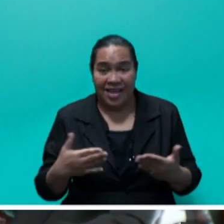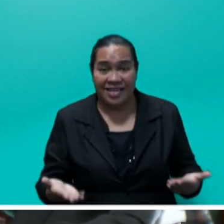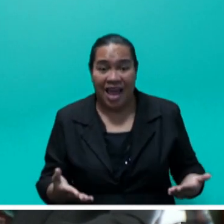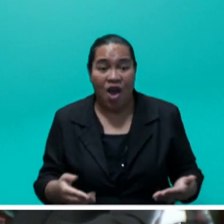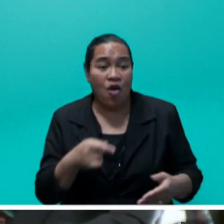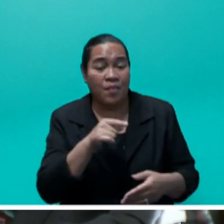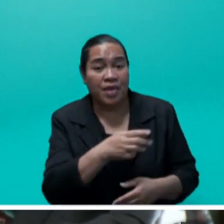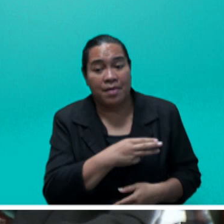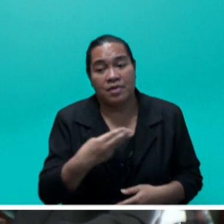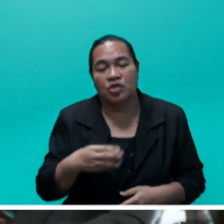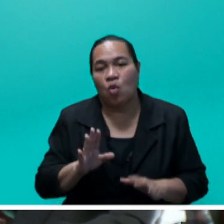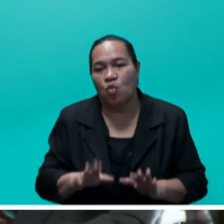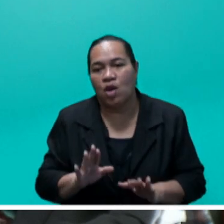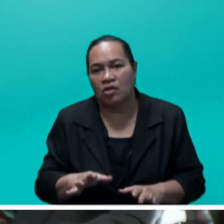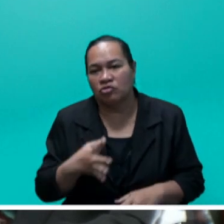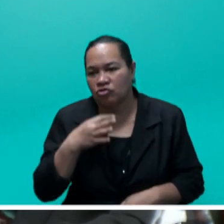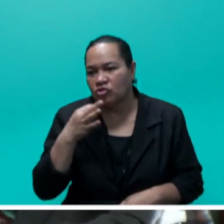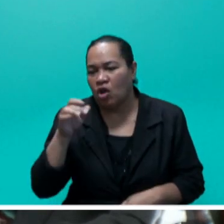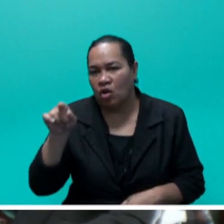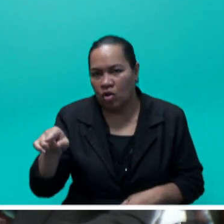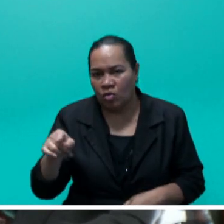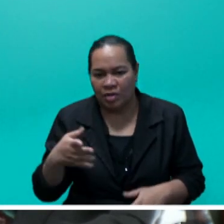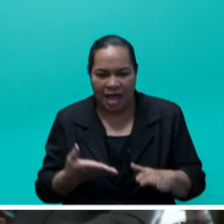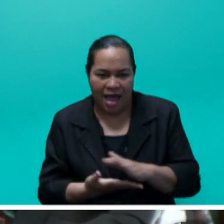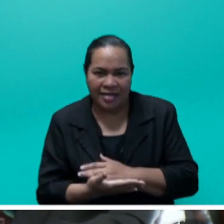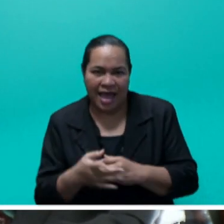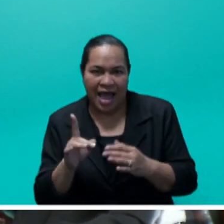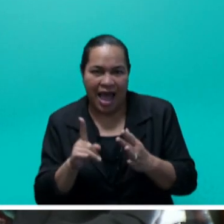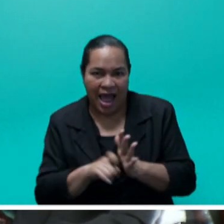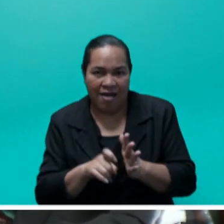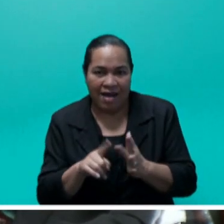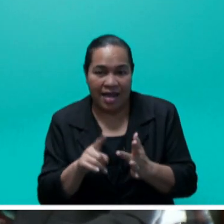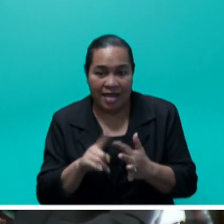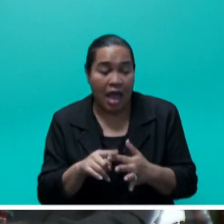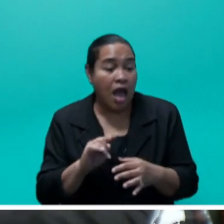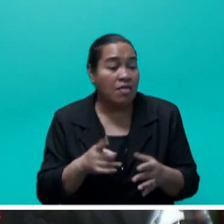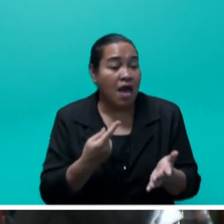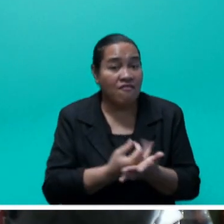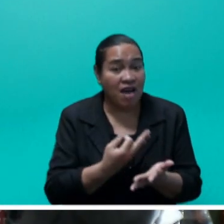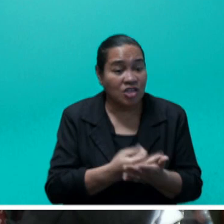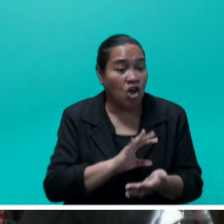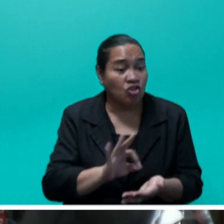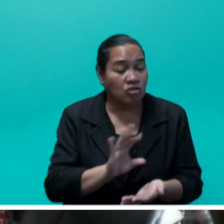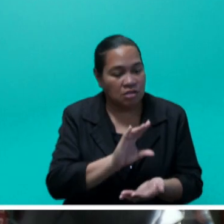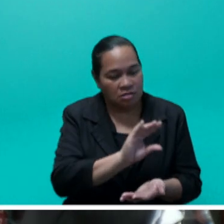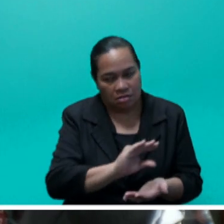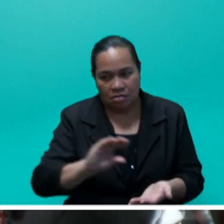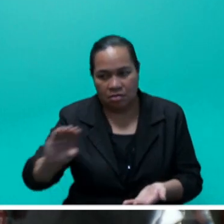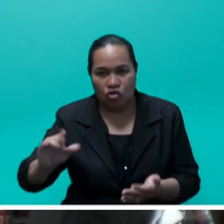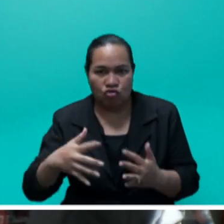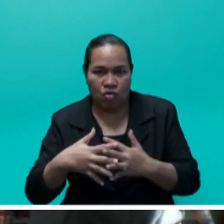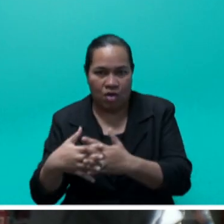awaits the request to incur the expenditure under RIE for the release of funds to the Divisional Engineer West, who